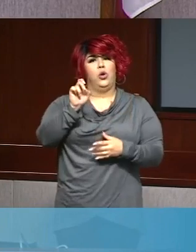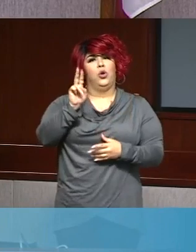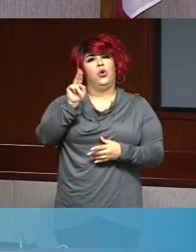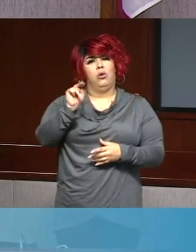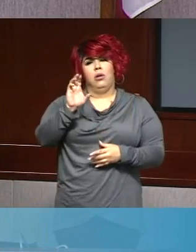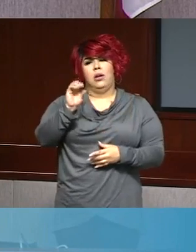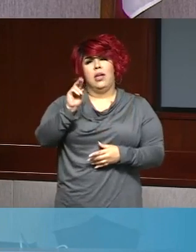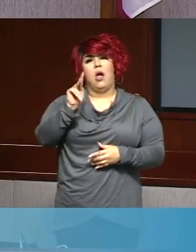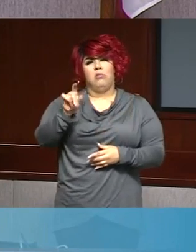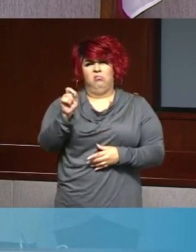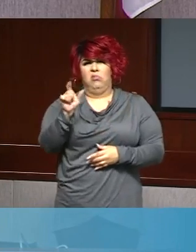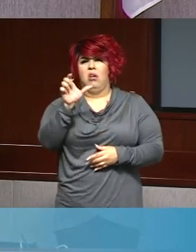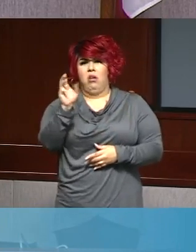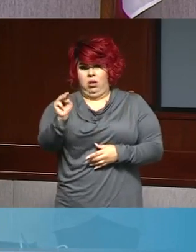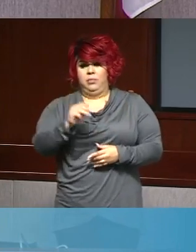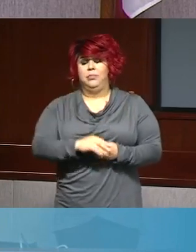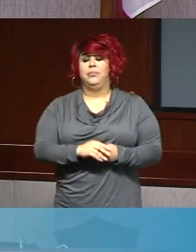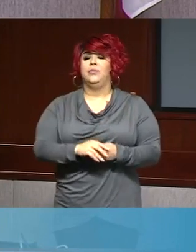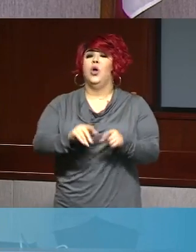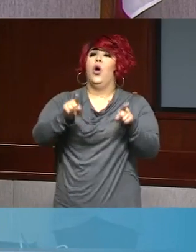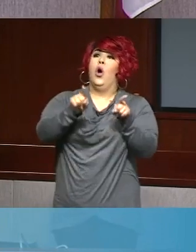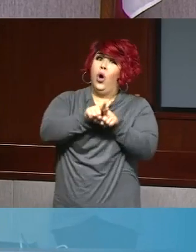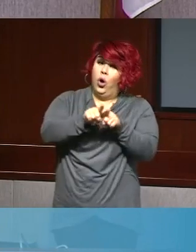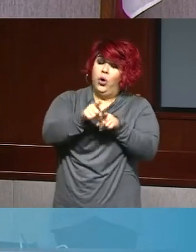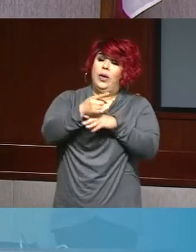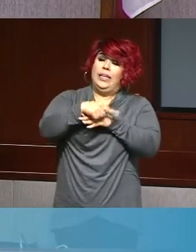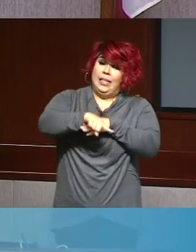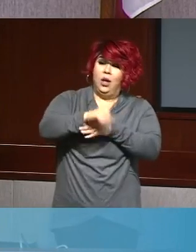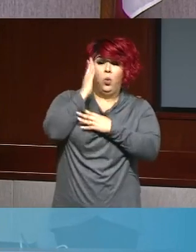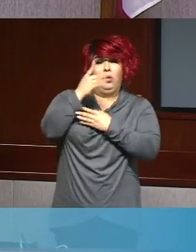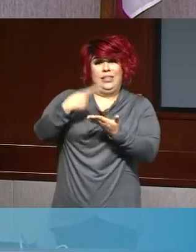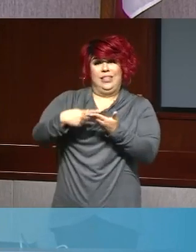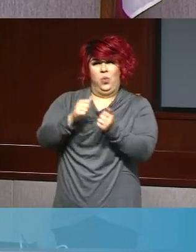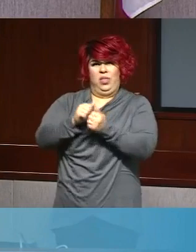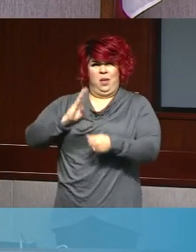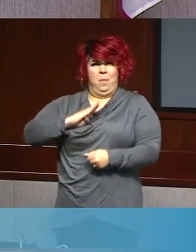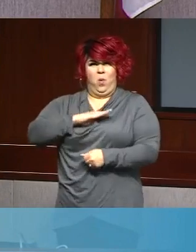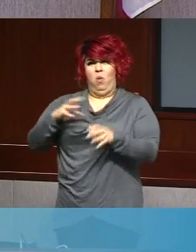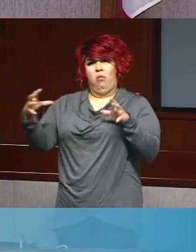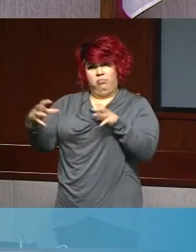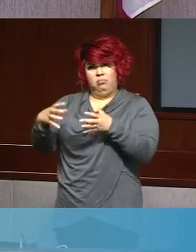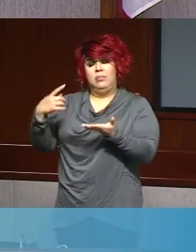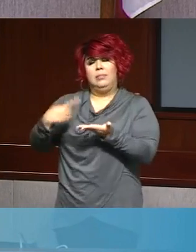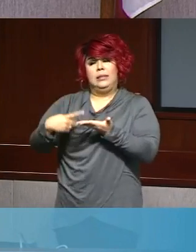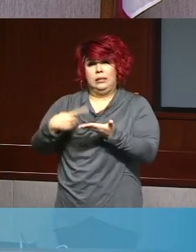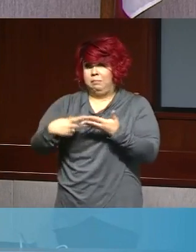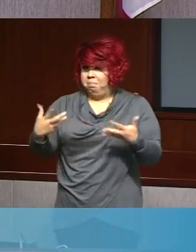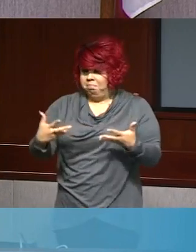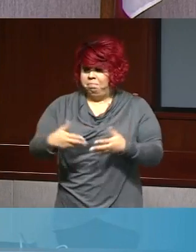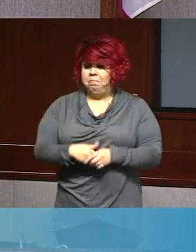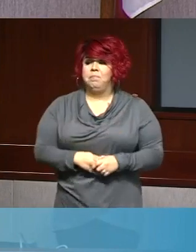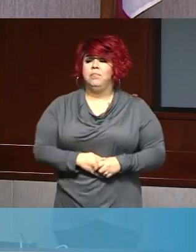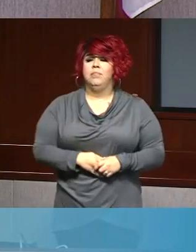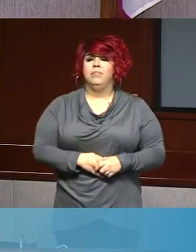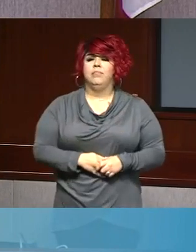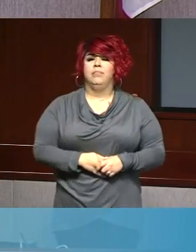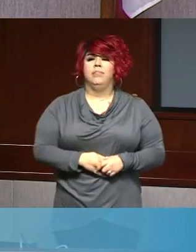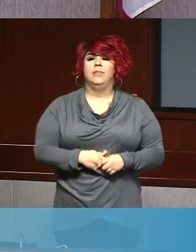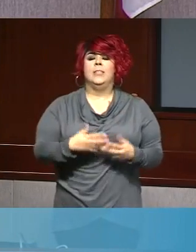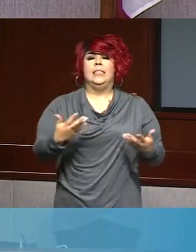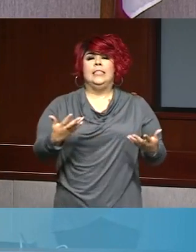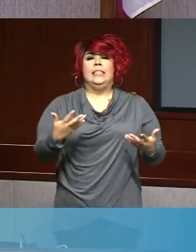Lastly, next week we'll also be discussing with the board the food insecurity needs for